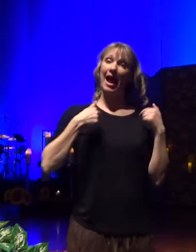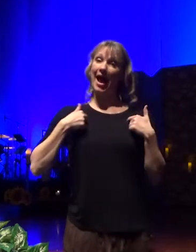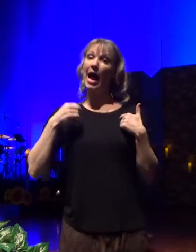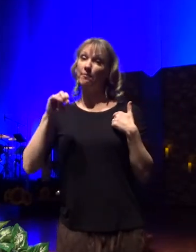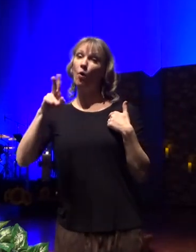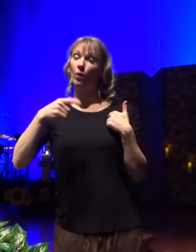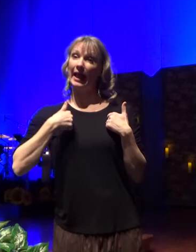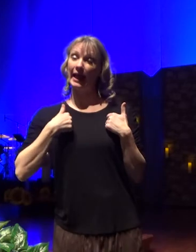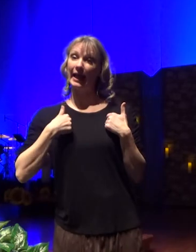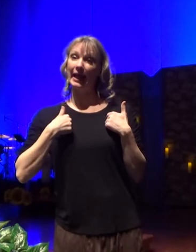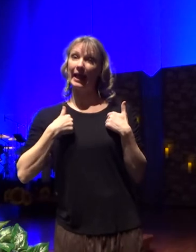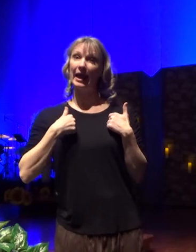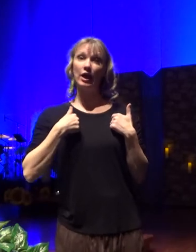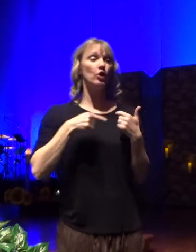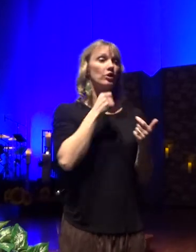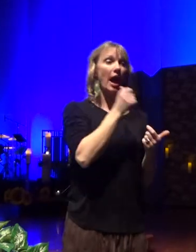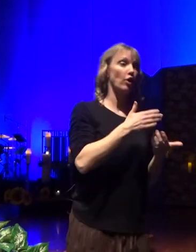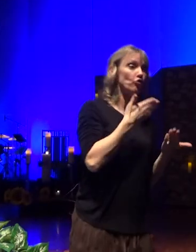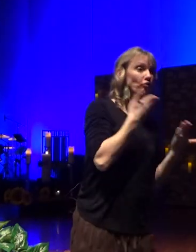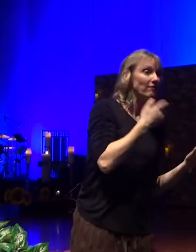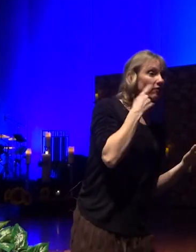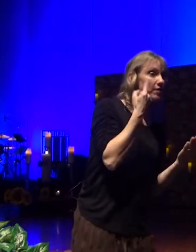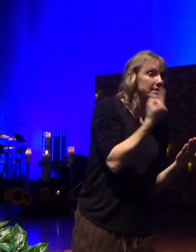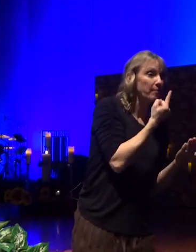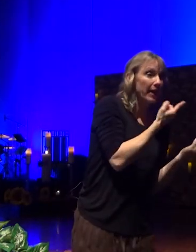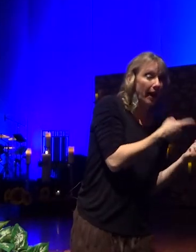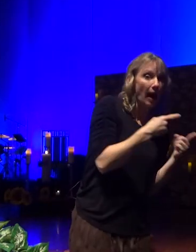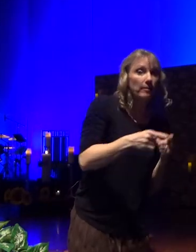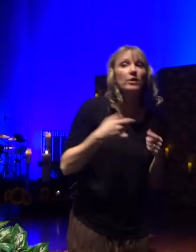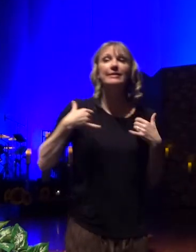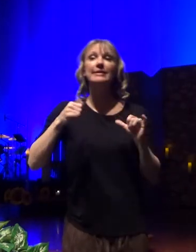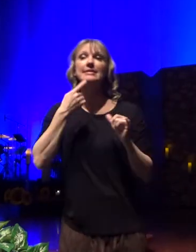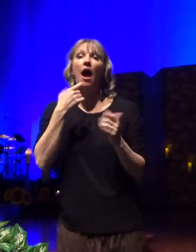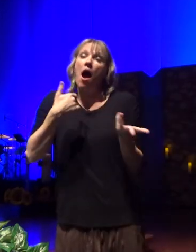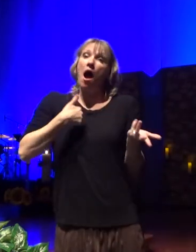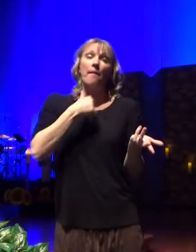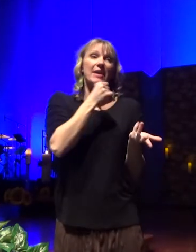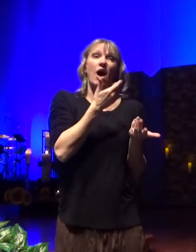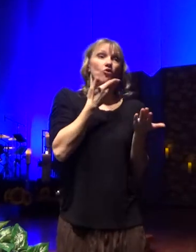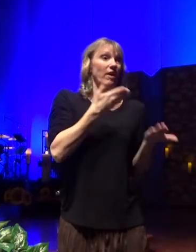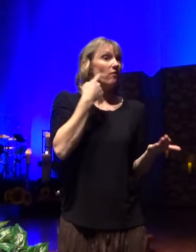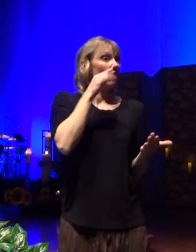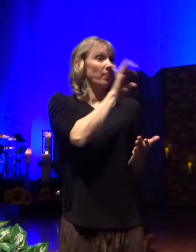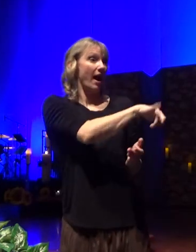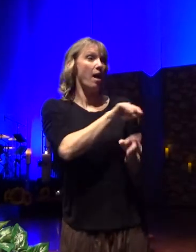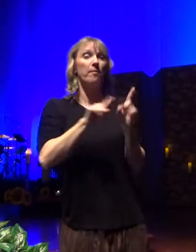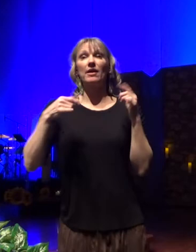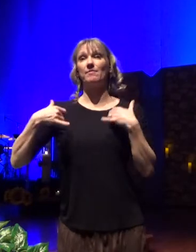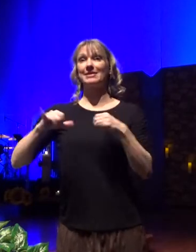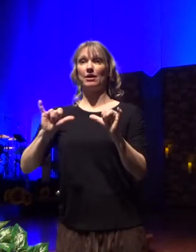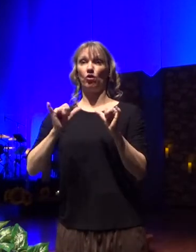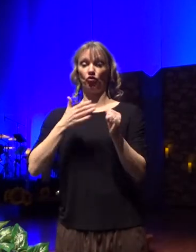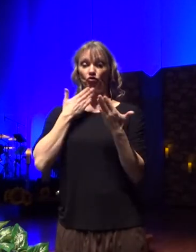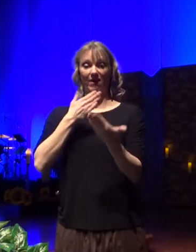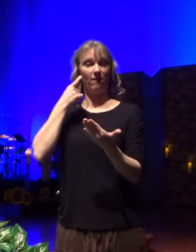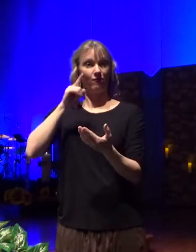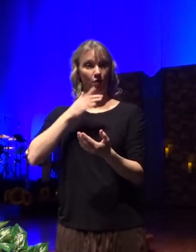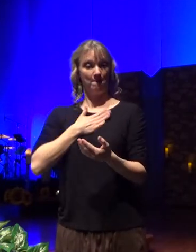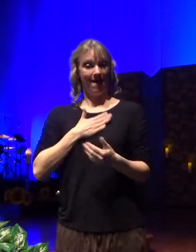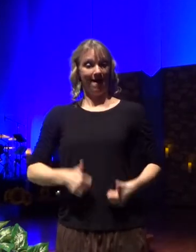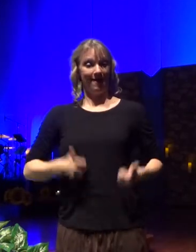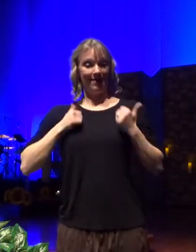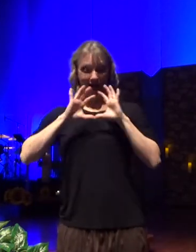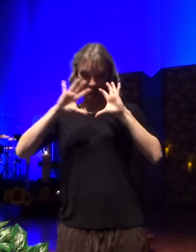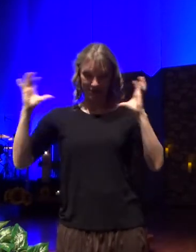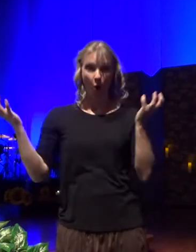okay. Even when you're not grateful for something going on, you can still say, I ain't grateful for this, but I'm still grateful for the whole